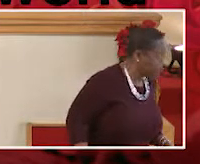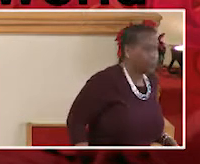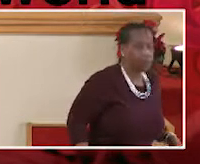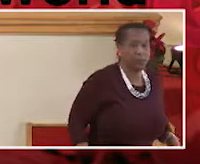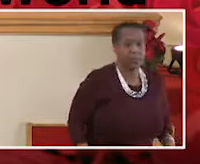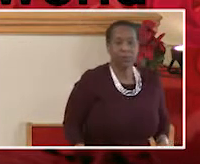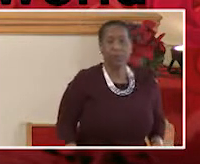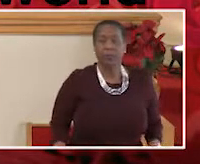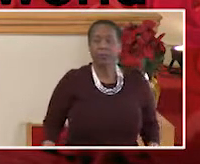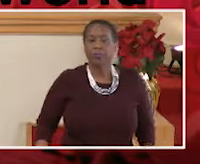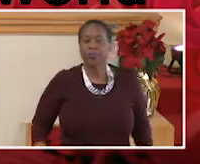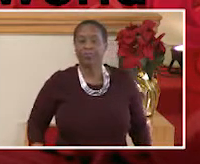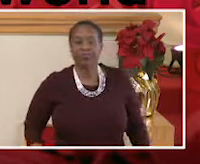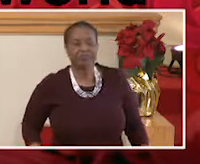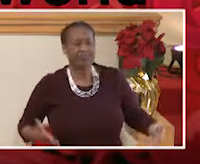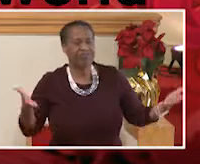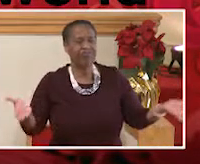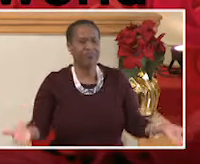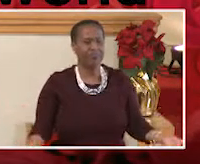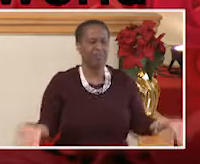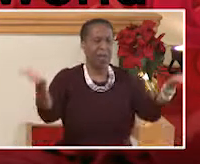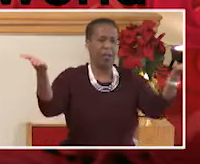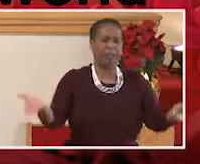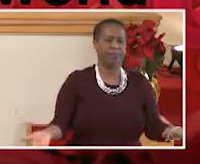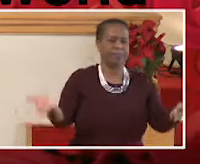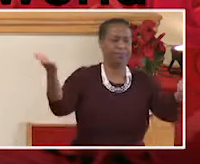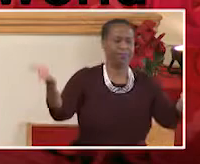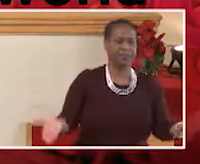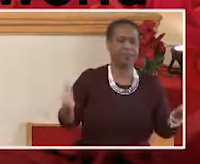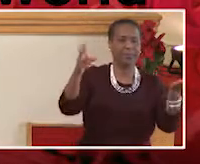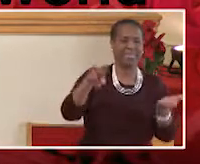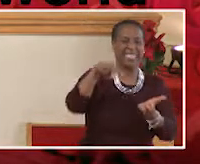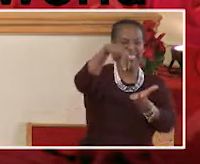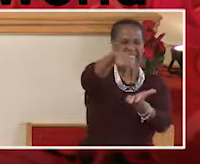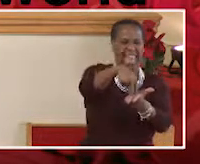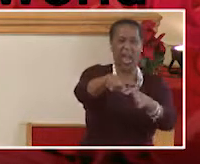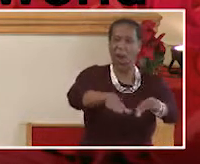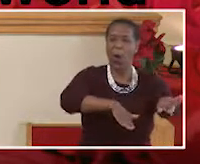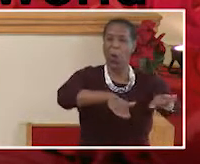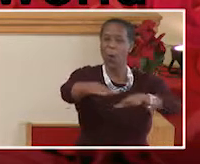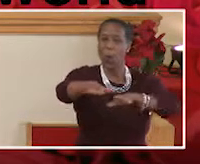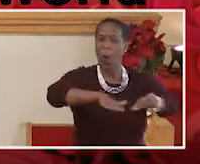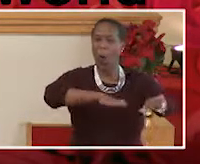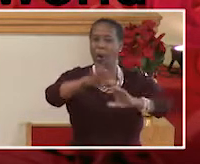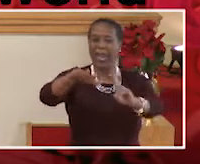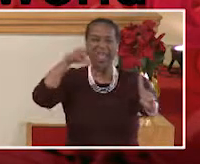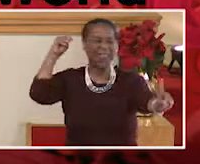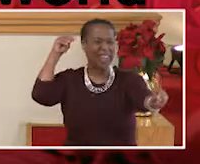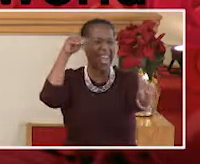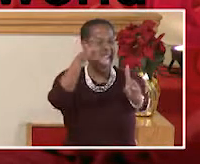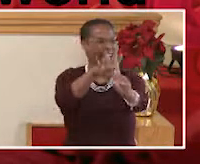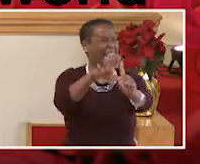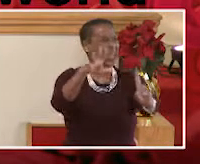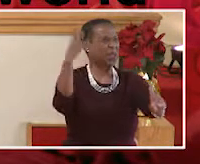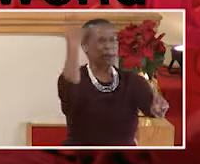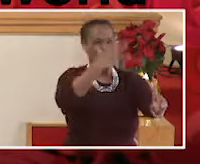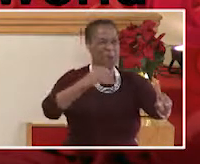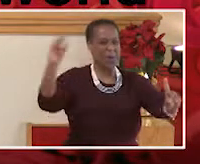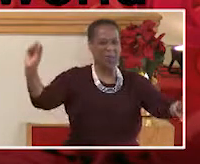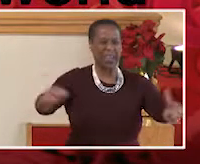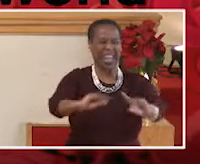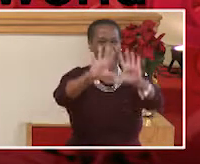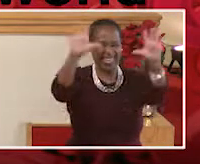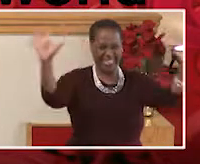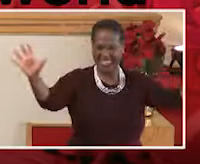We invite you to stand with us as we sing our opening hymn, Walk in the Light. You'll find those words on our screen